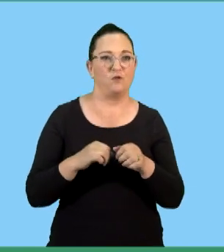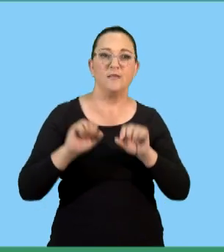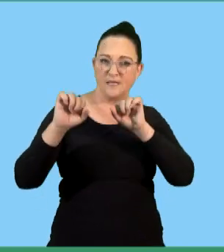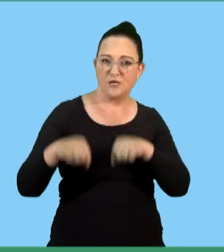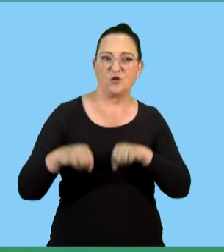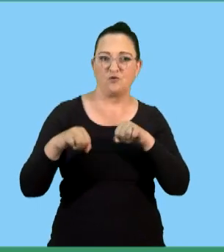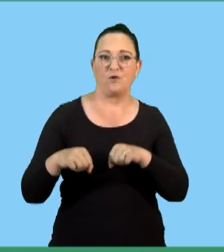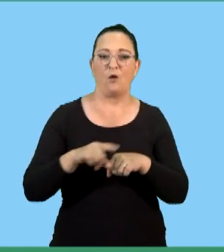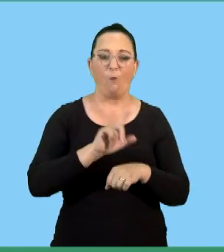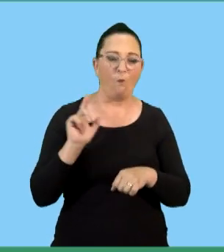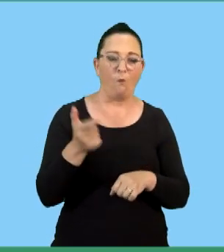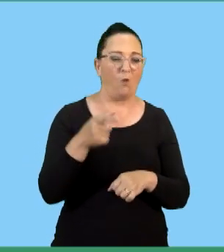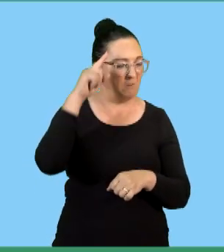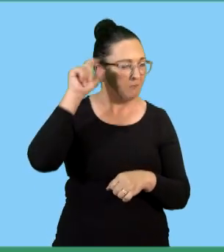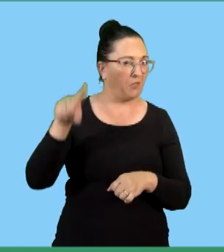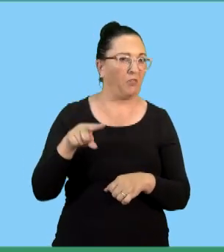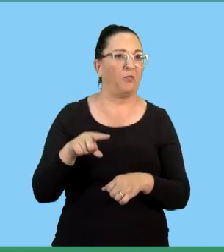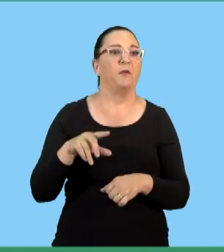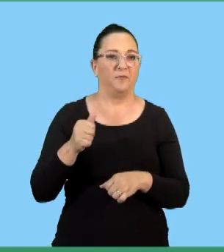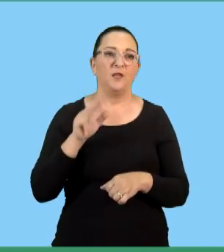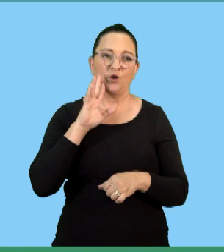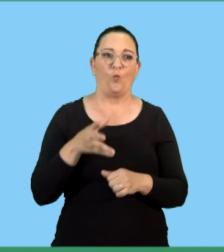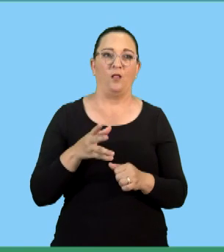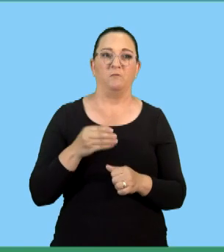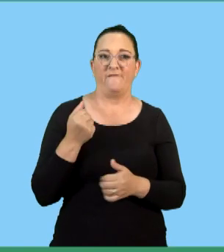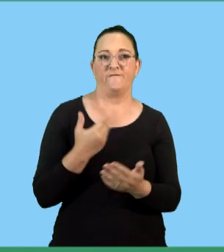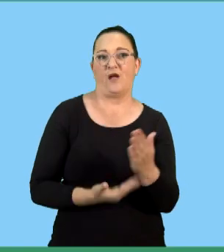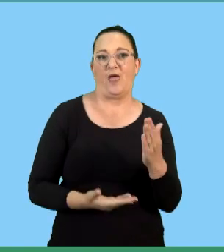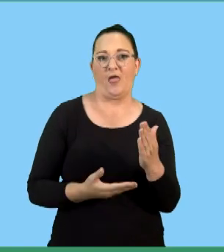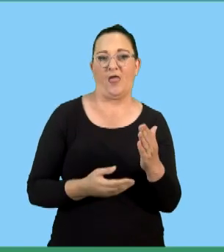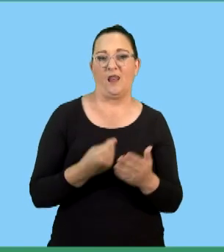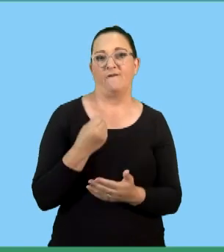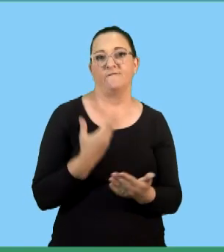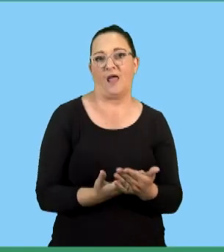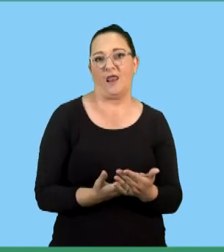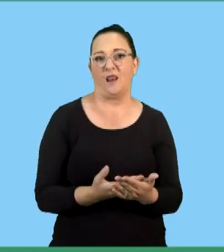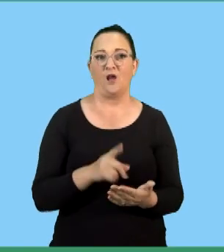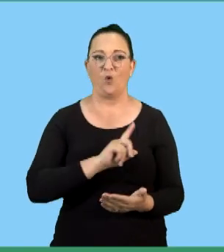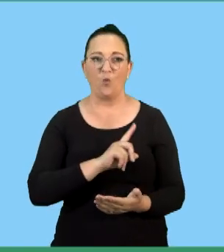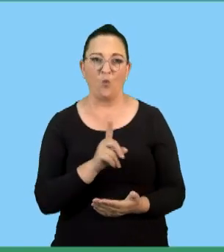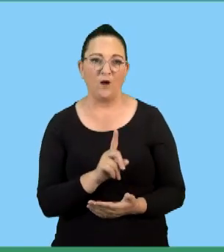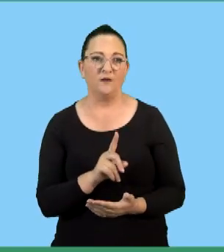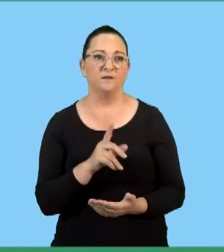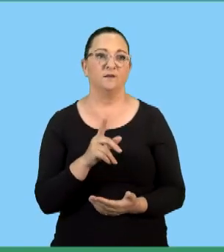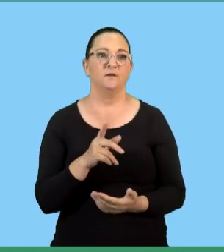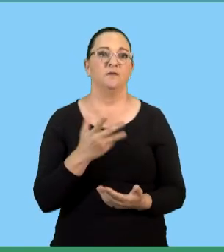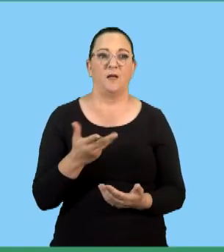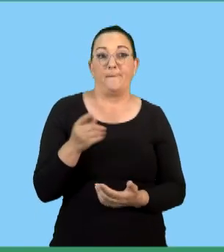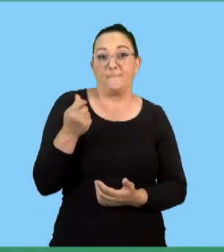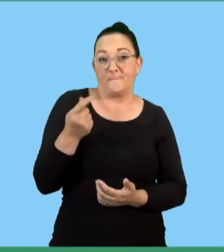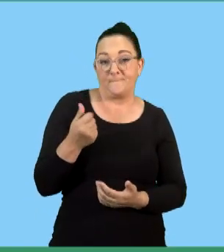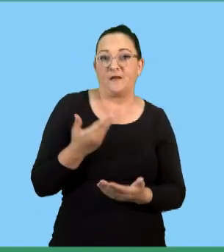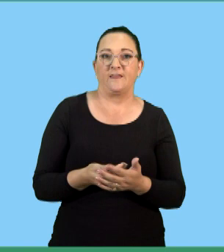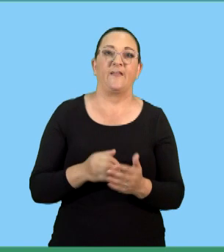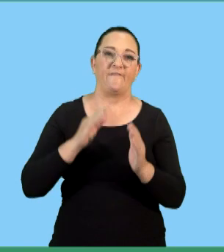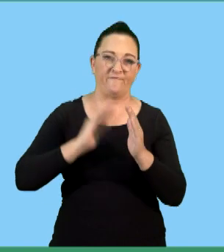agreement that we made. If not, we'll be fined. Businesses will be fined. And sometimes fining can be in a form of what? Of money maybe. So